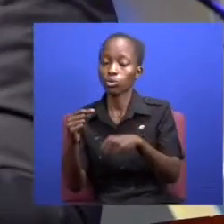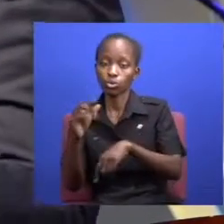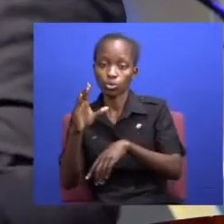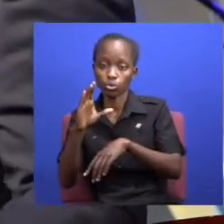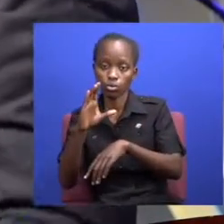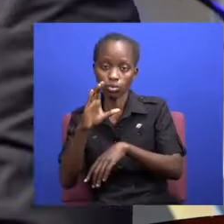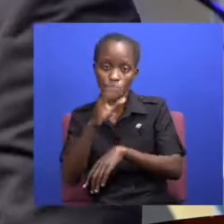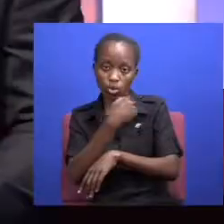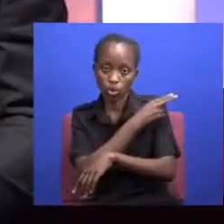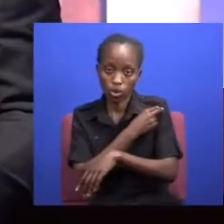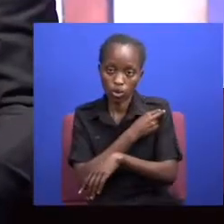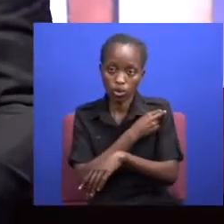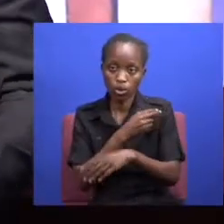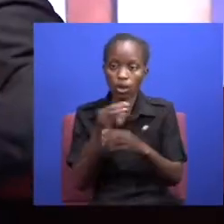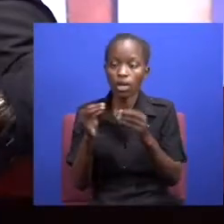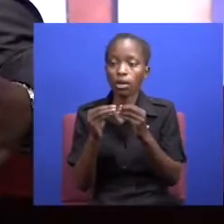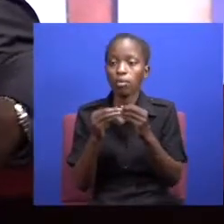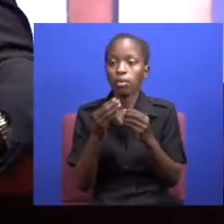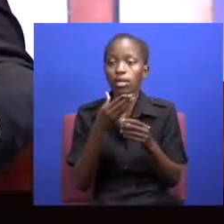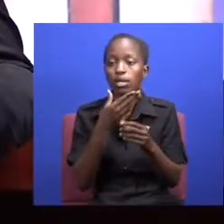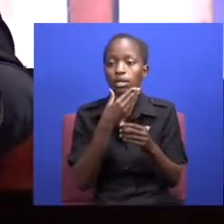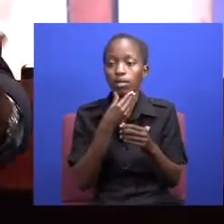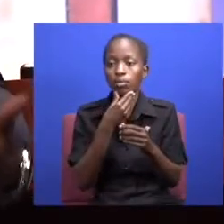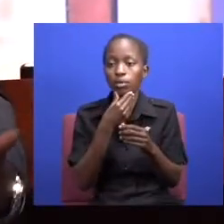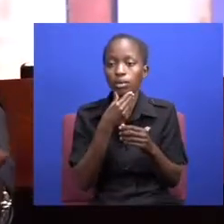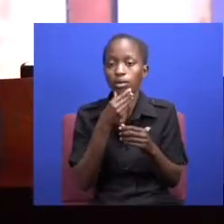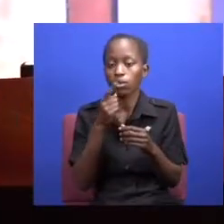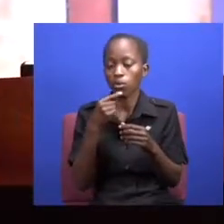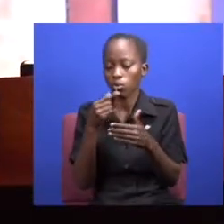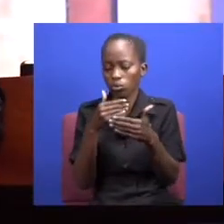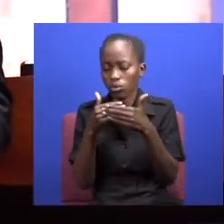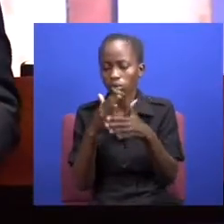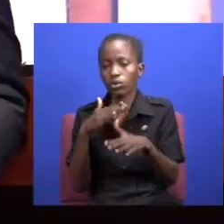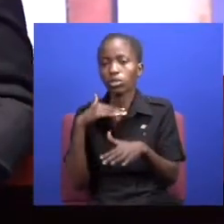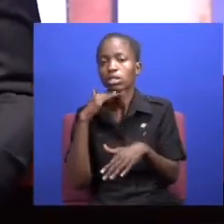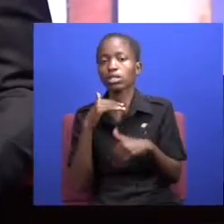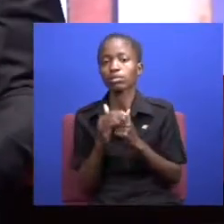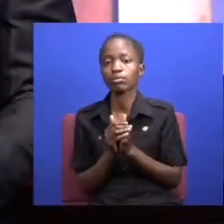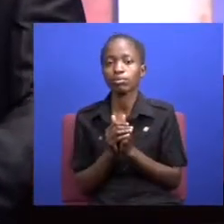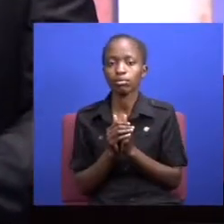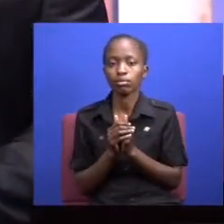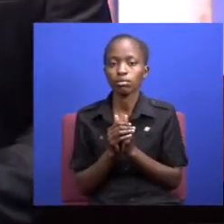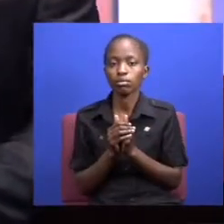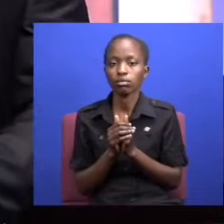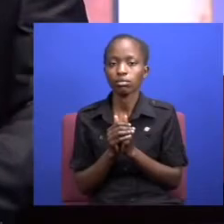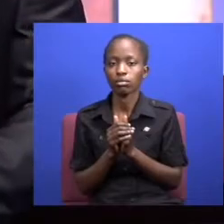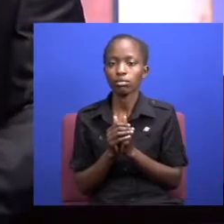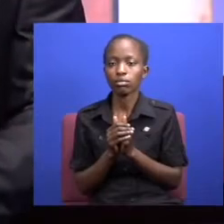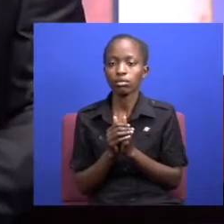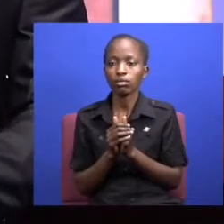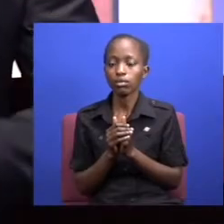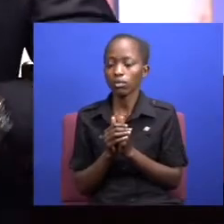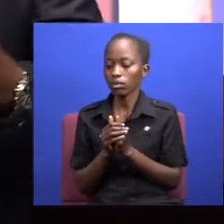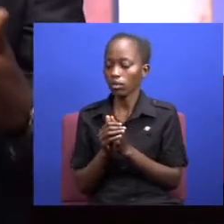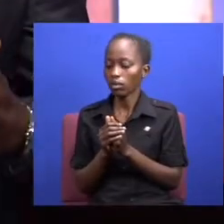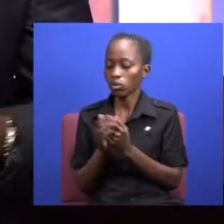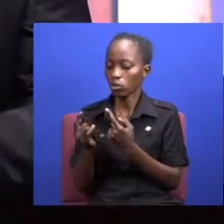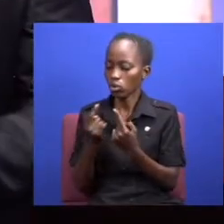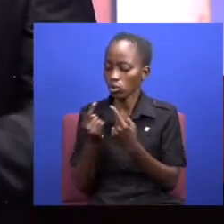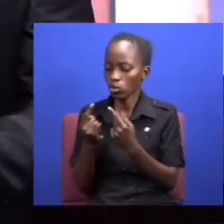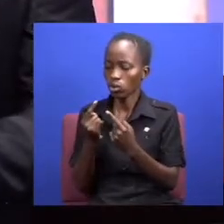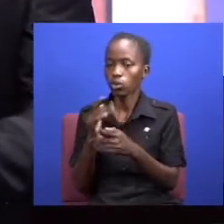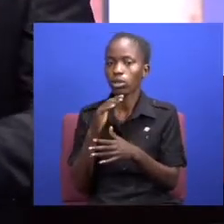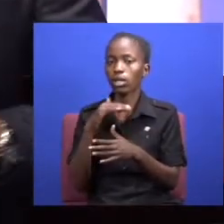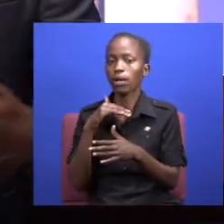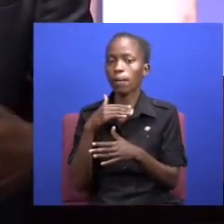this hospital and he met this man who was on his deathbed. Now, he spoke to the